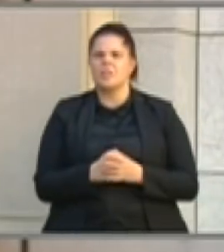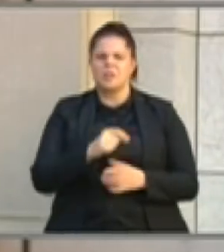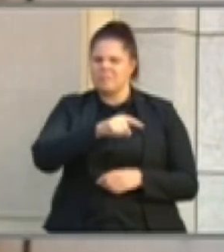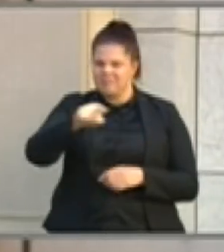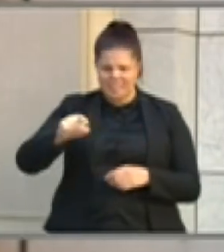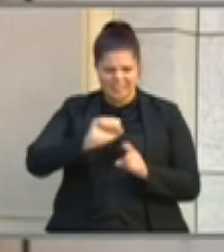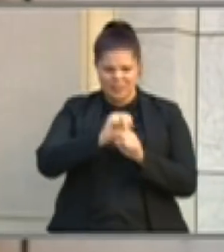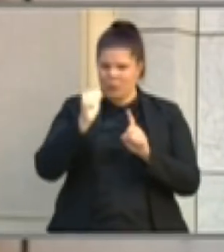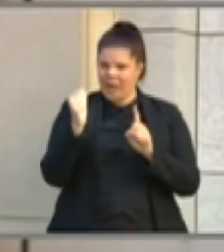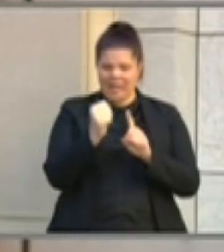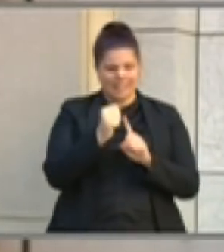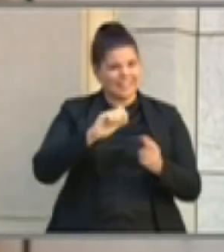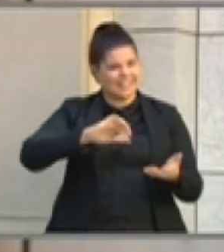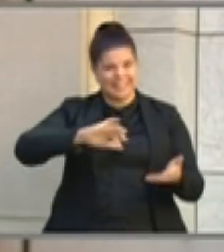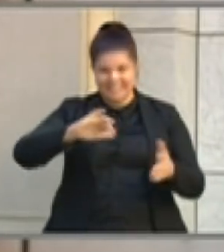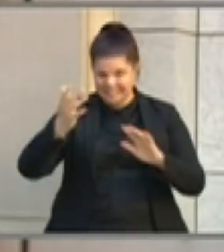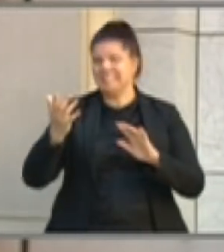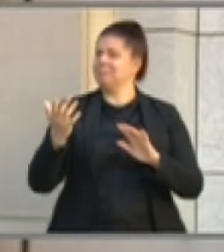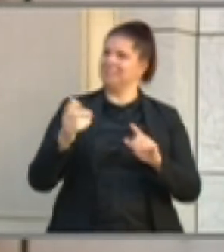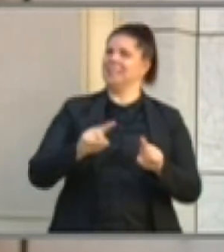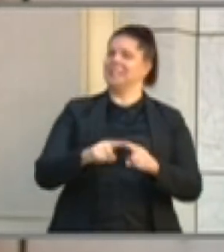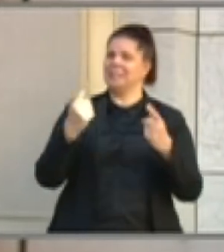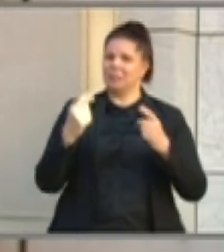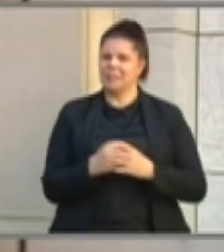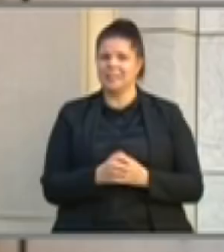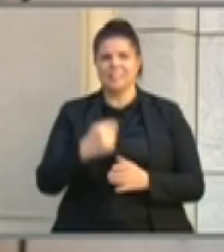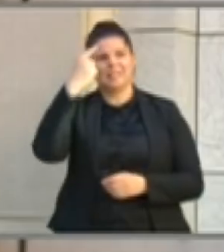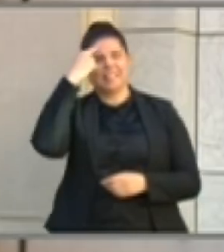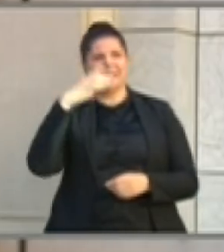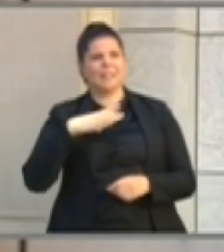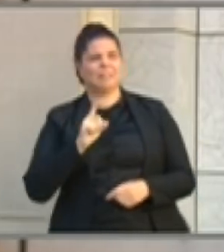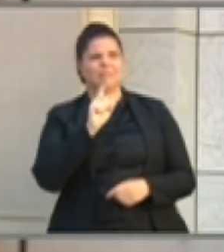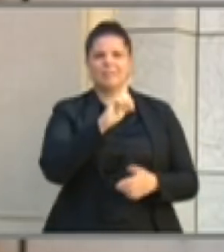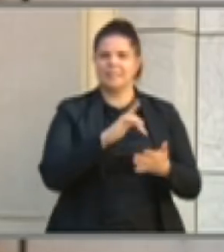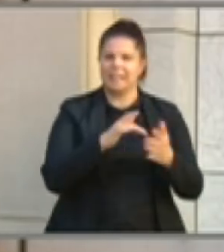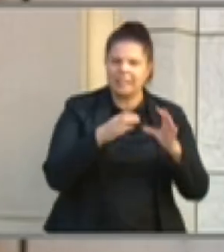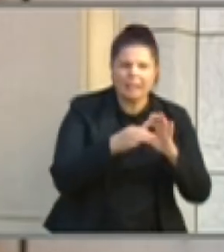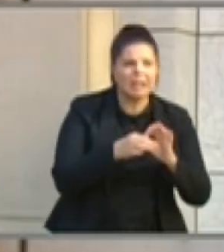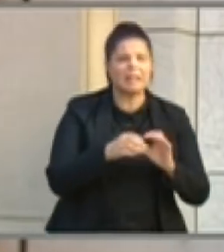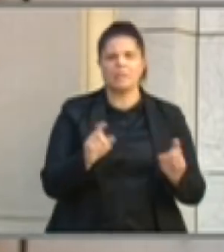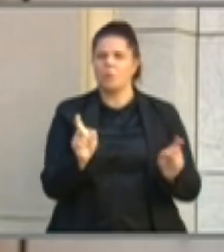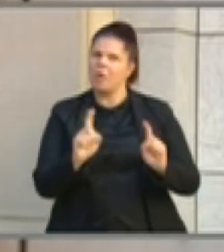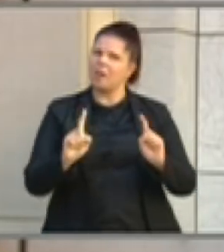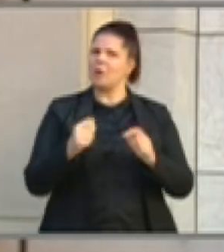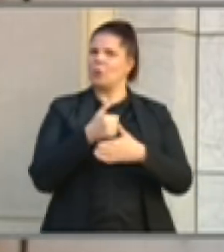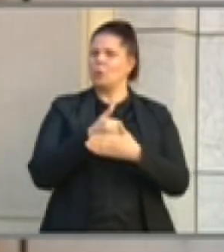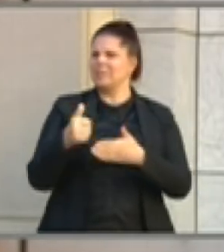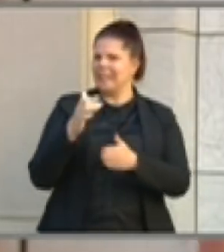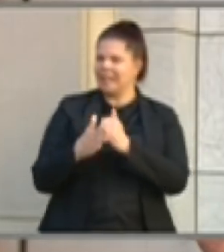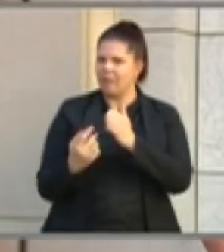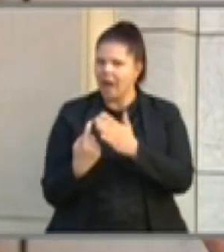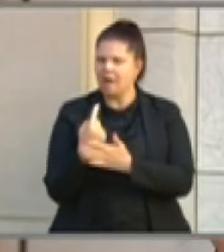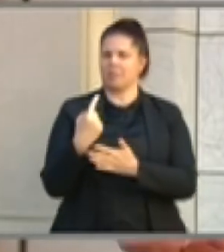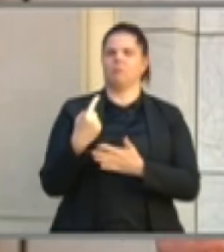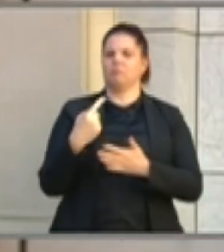these circumstances, or even necessarily being able to go to Centrelink and get access to the job seeker support. That's why